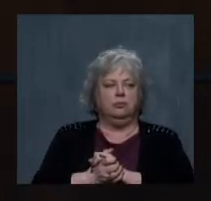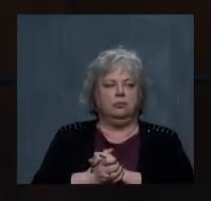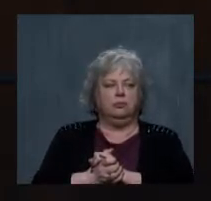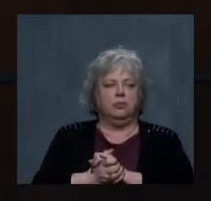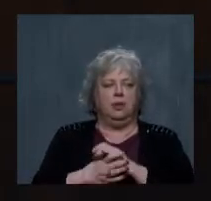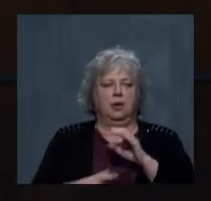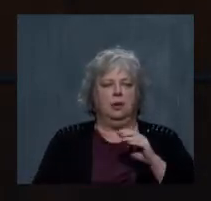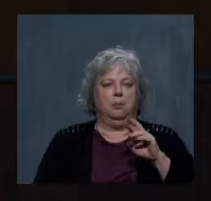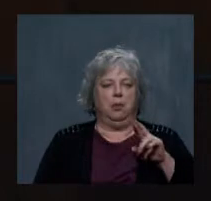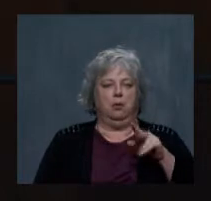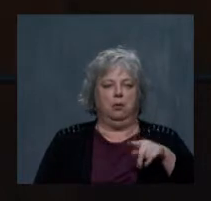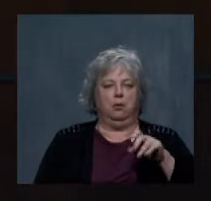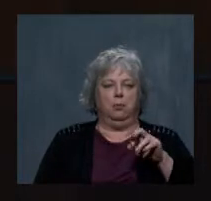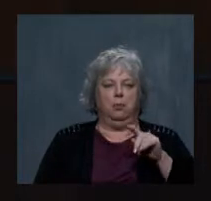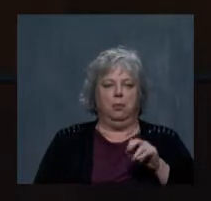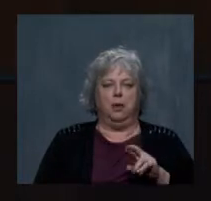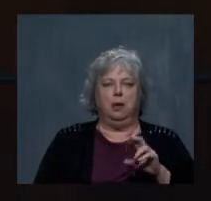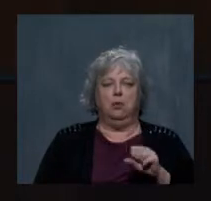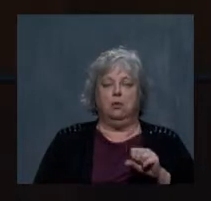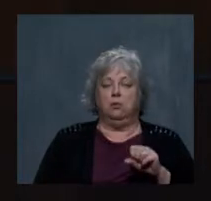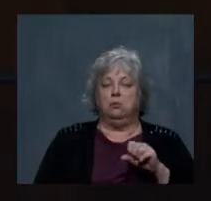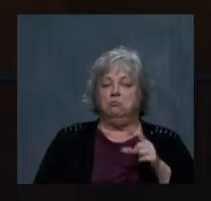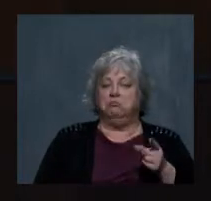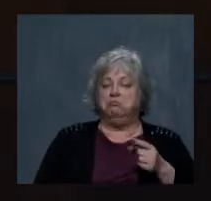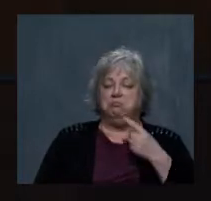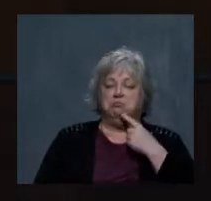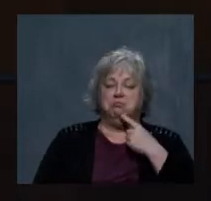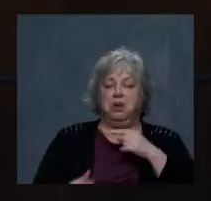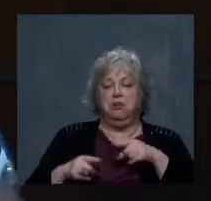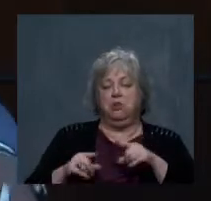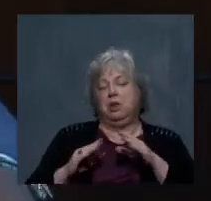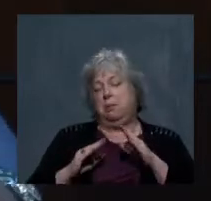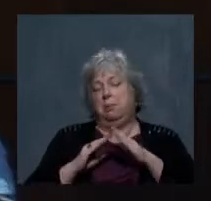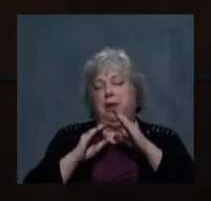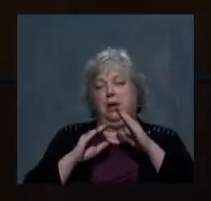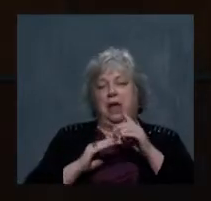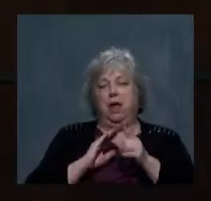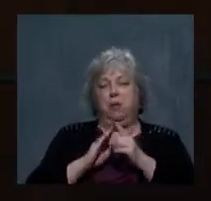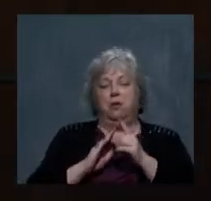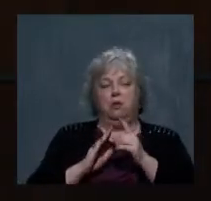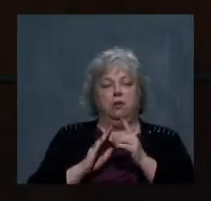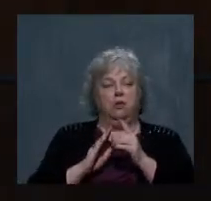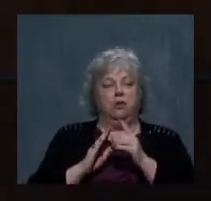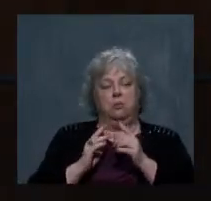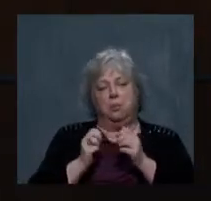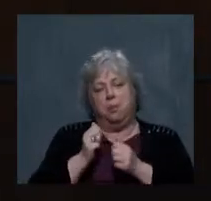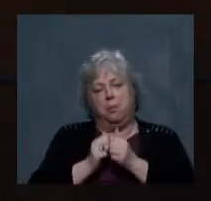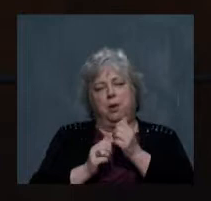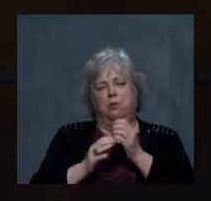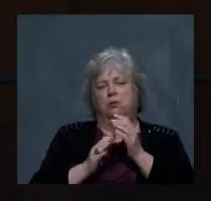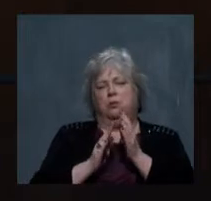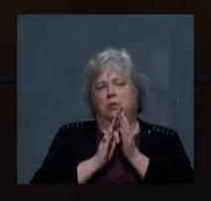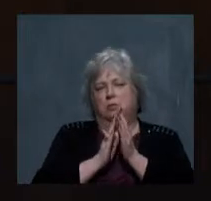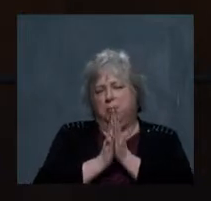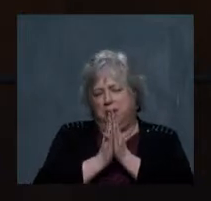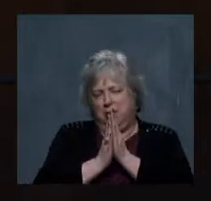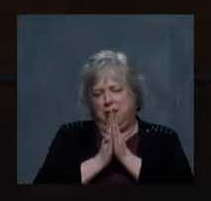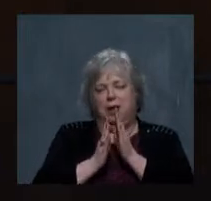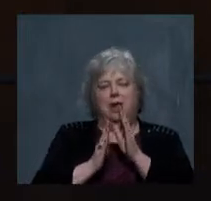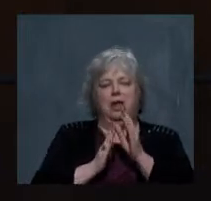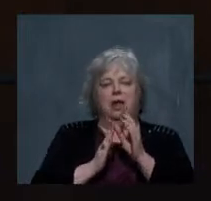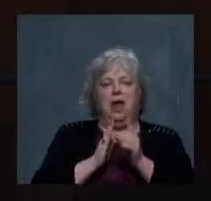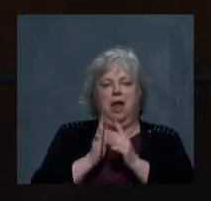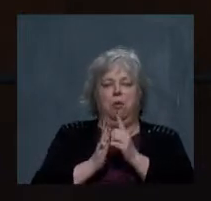Mr. Peters has suggested that during the peak hours of traffic, which is obviously most critical, that we have